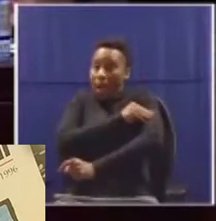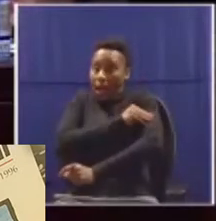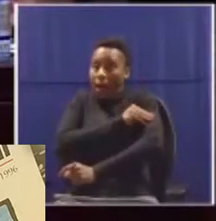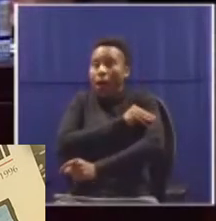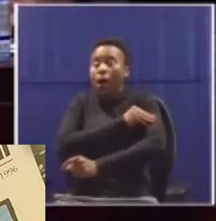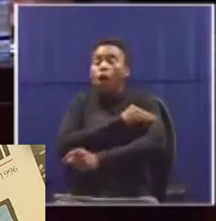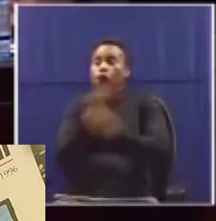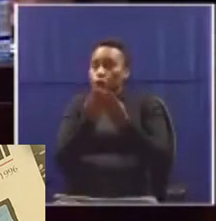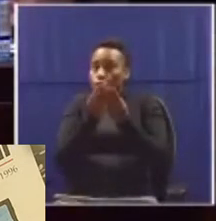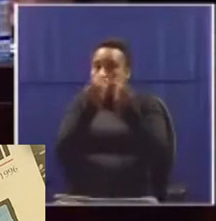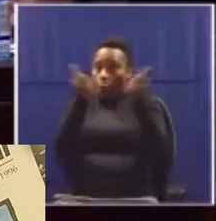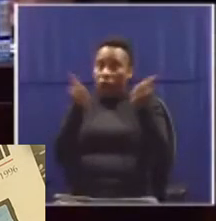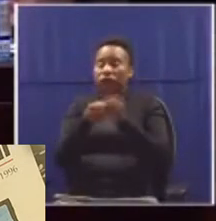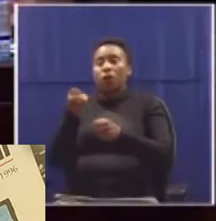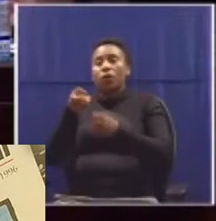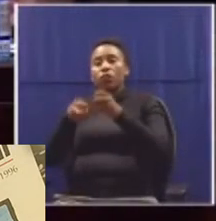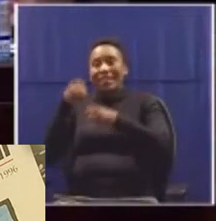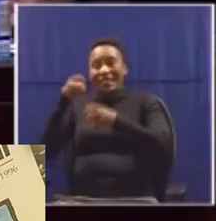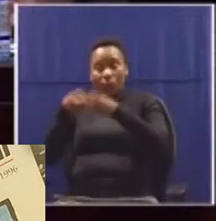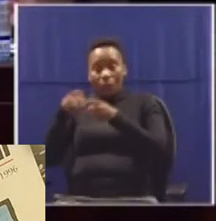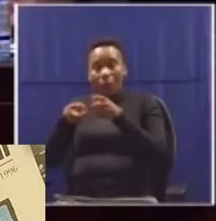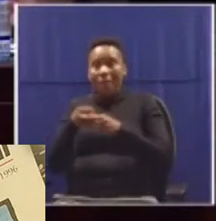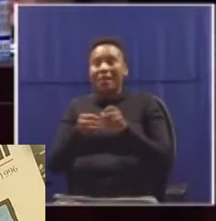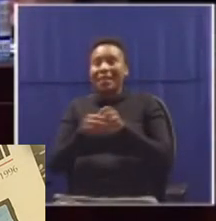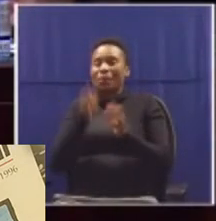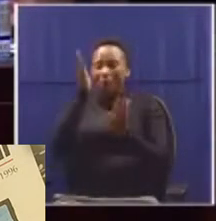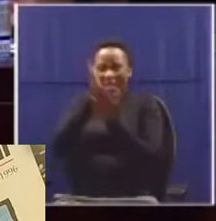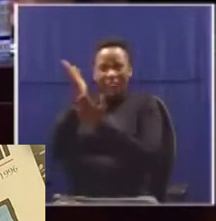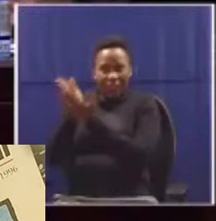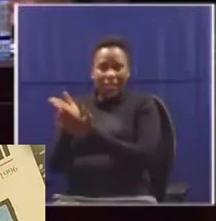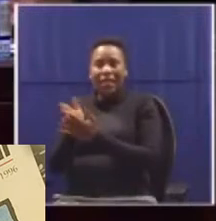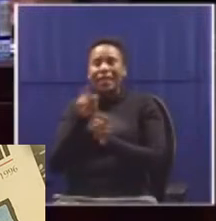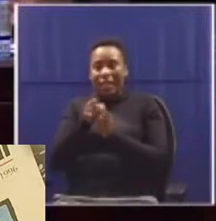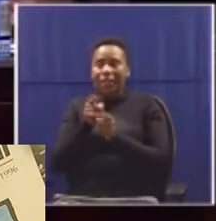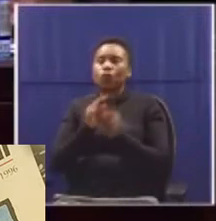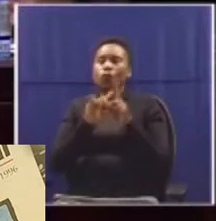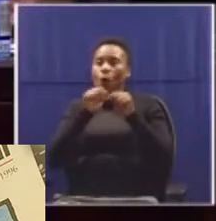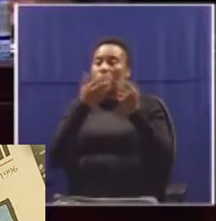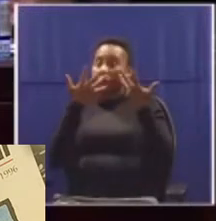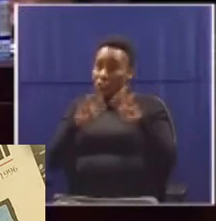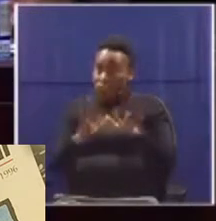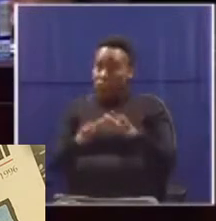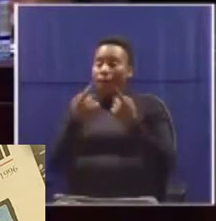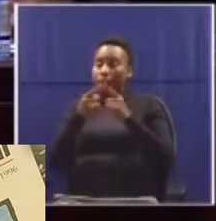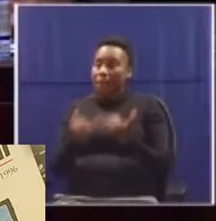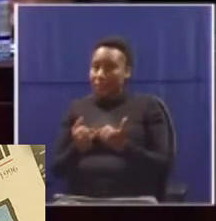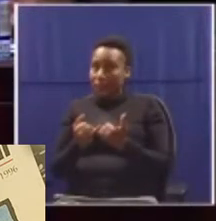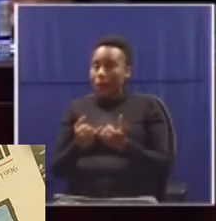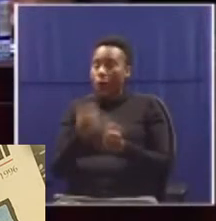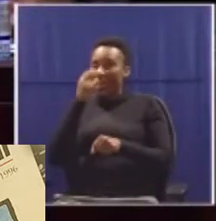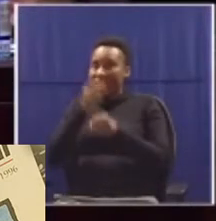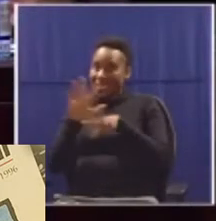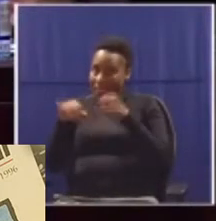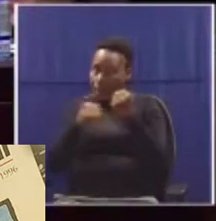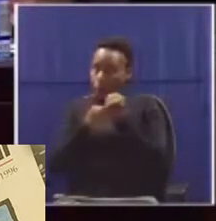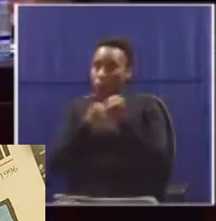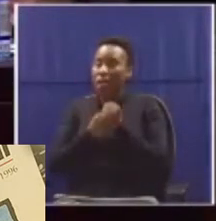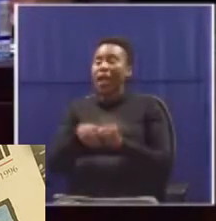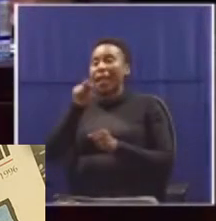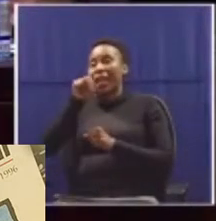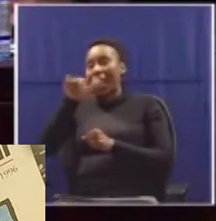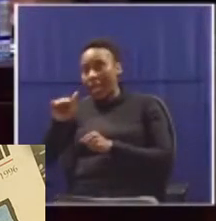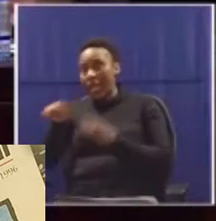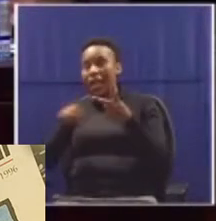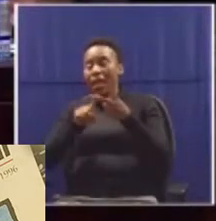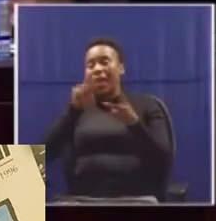resolve the specific problem raised by small business sector it can certainly seek the support of the National Assembly and ncopy